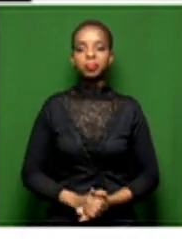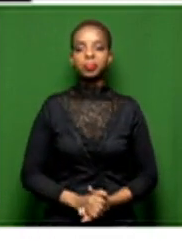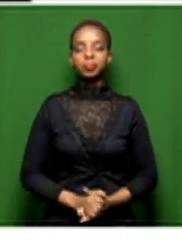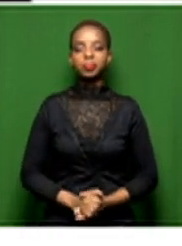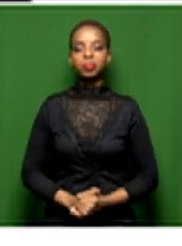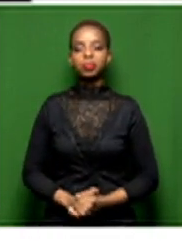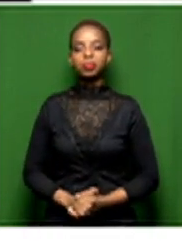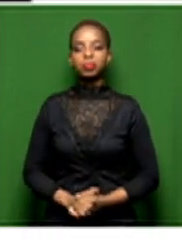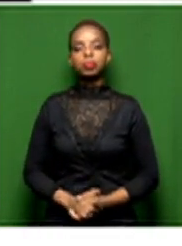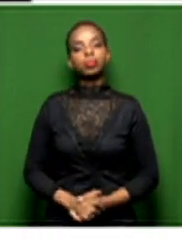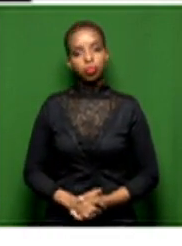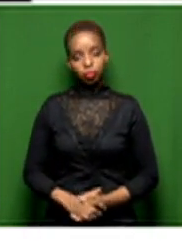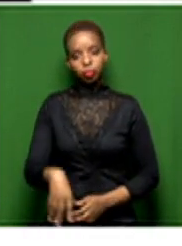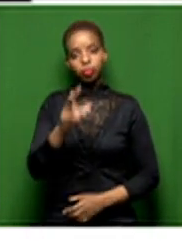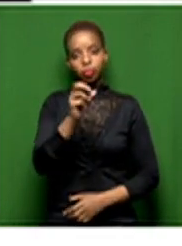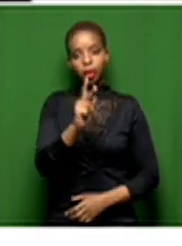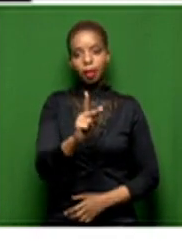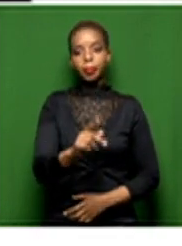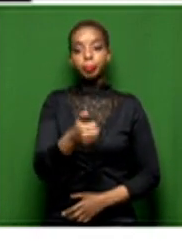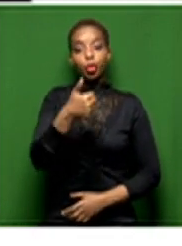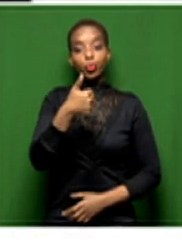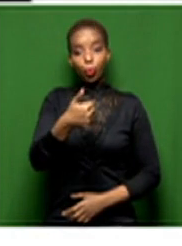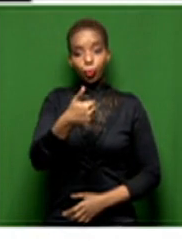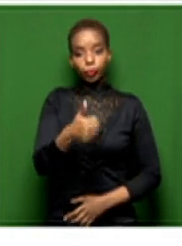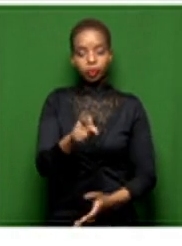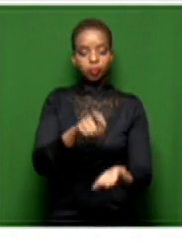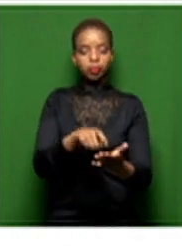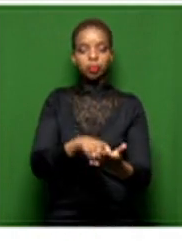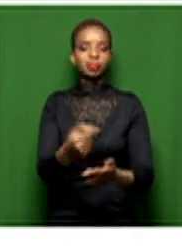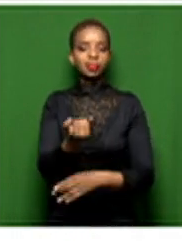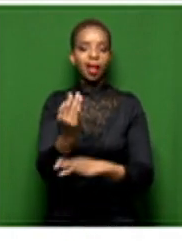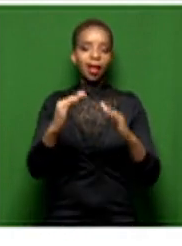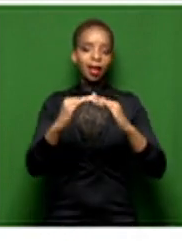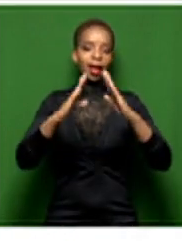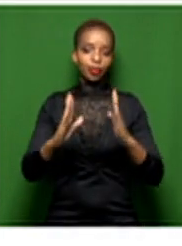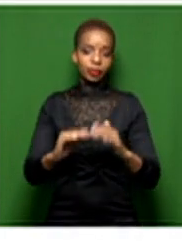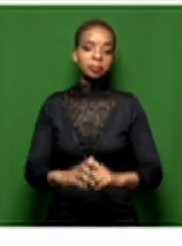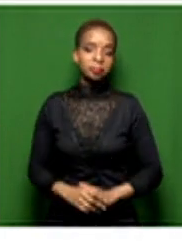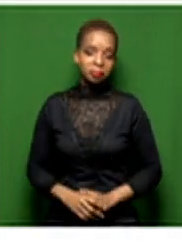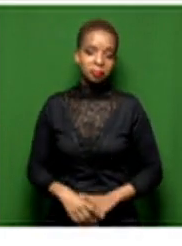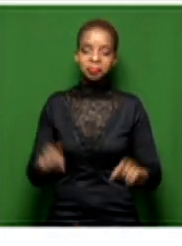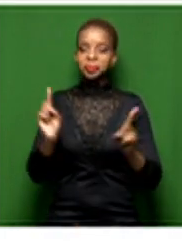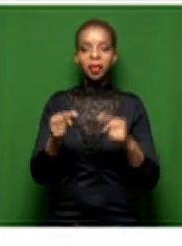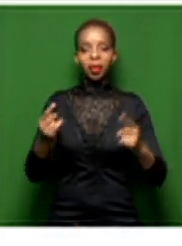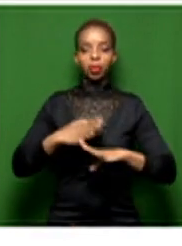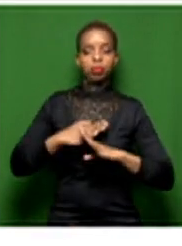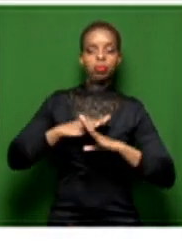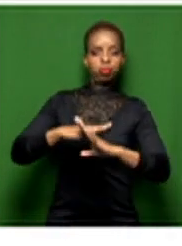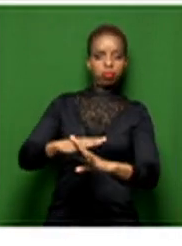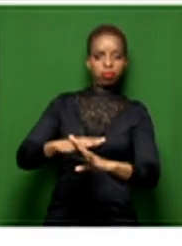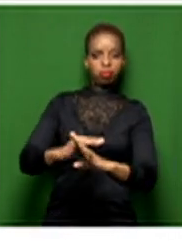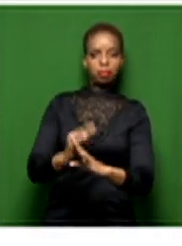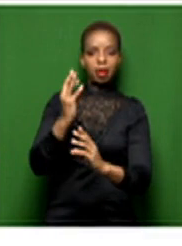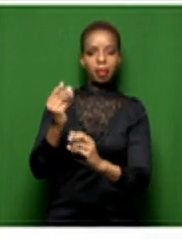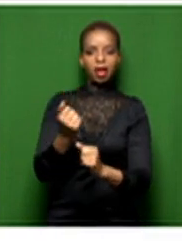know, good debt are debts like, for example, your house. I mean, cannot avoid entering into a